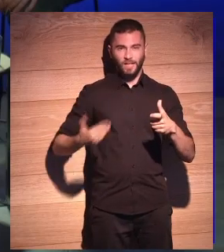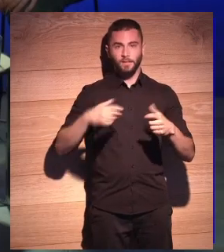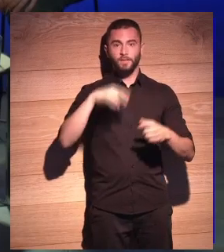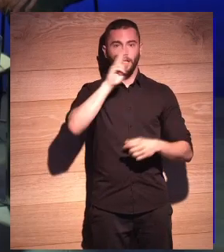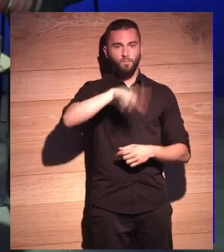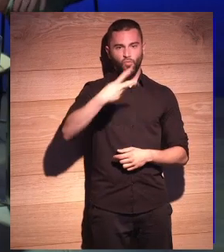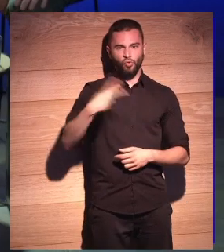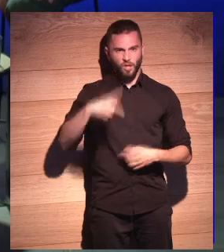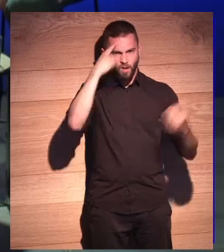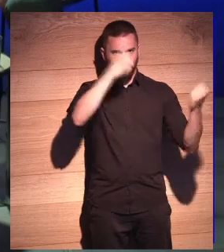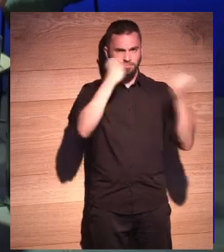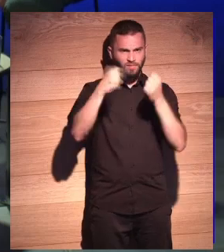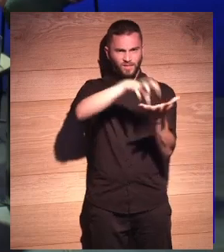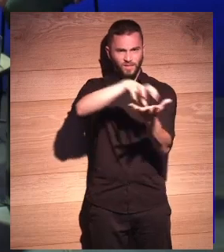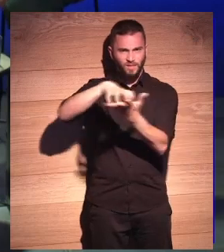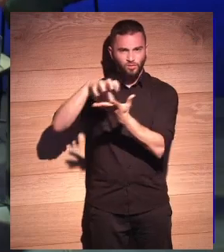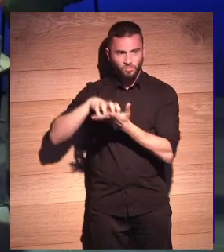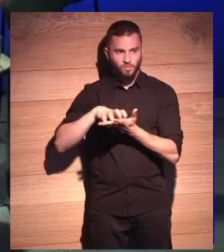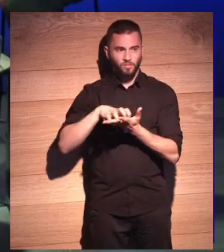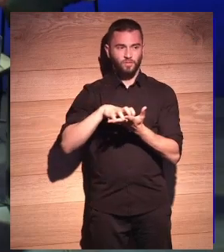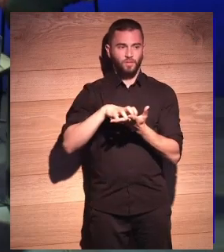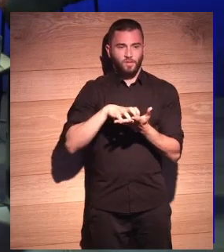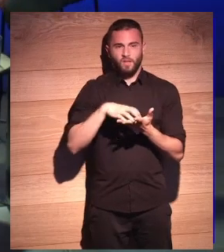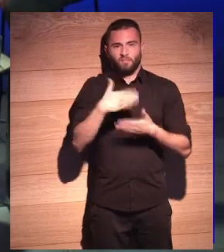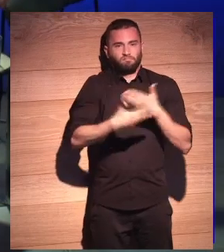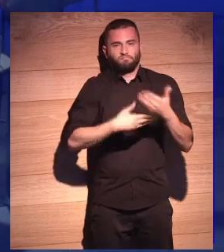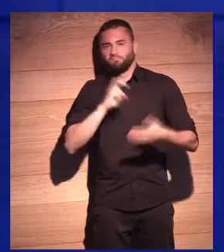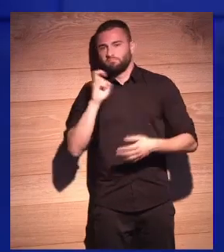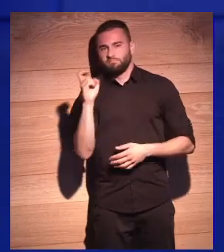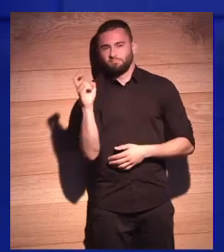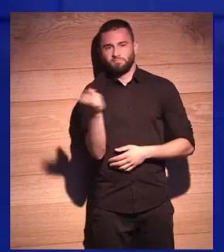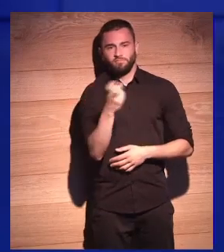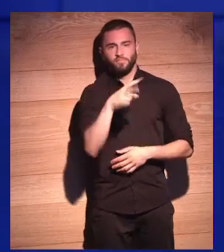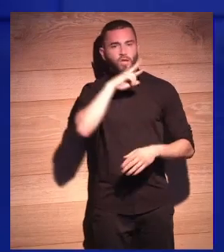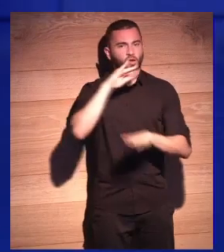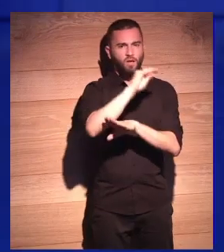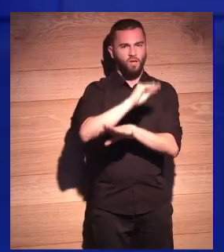huge departments in museums, institutions, in New England,